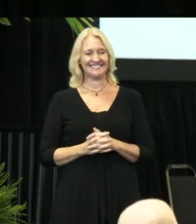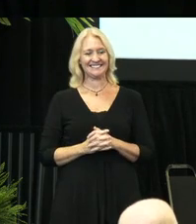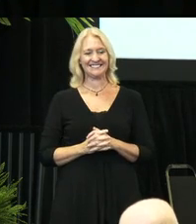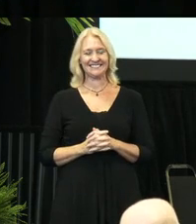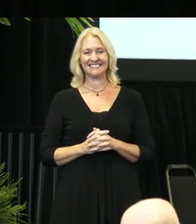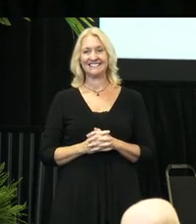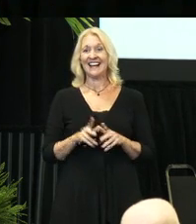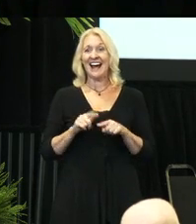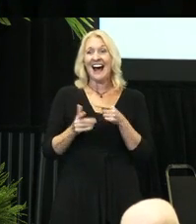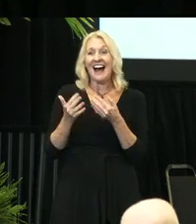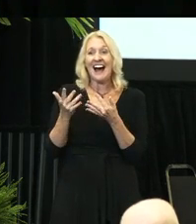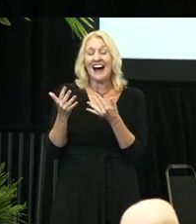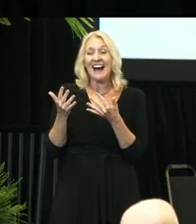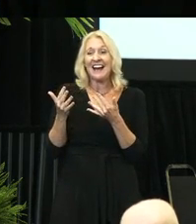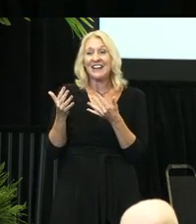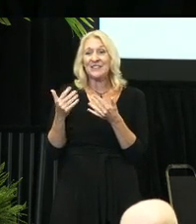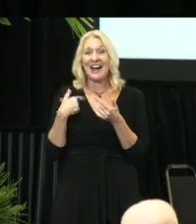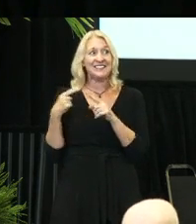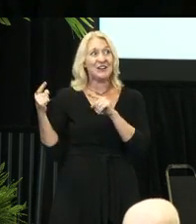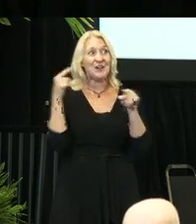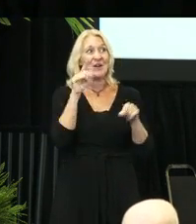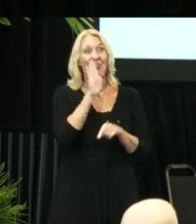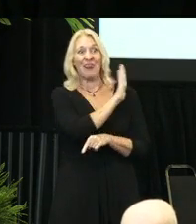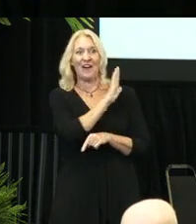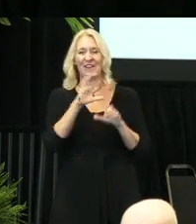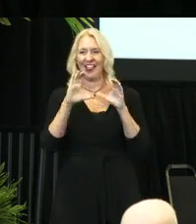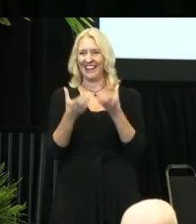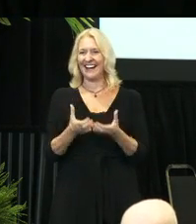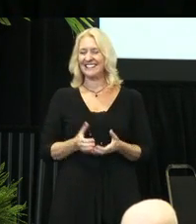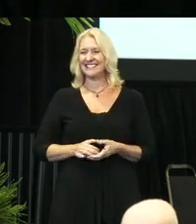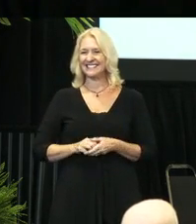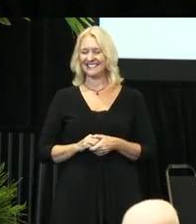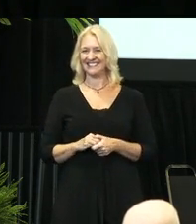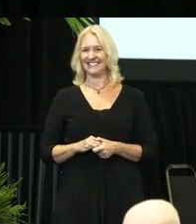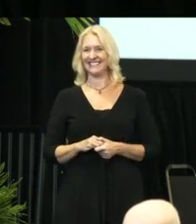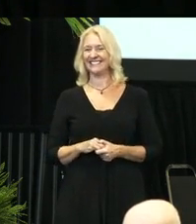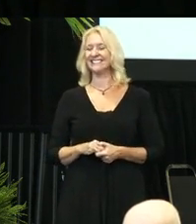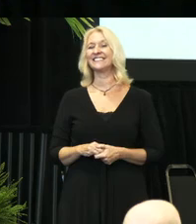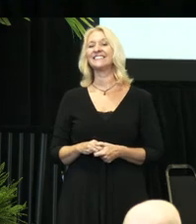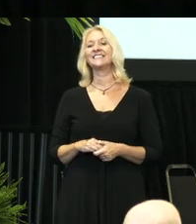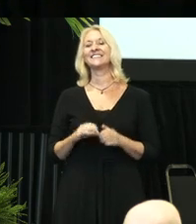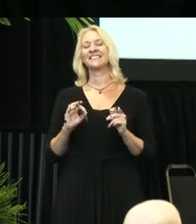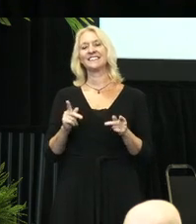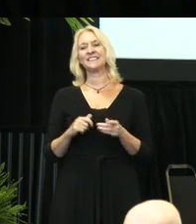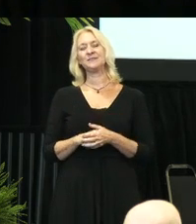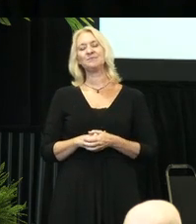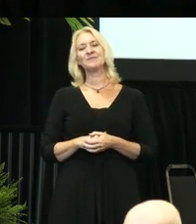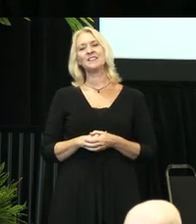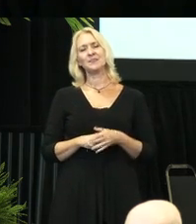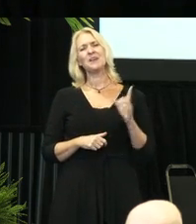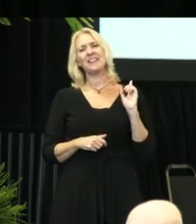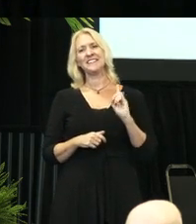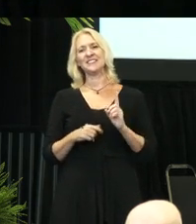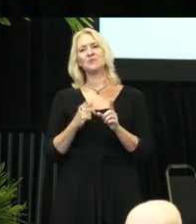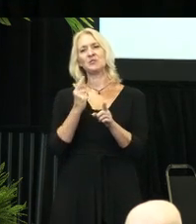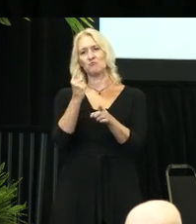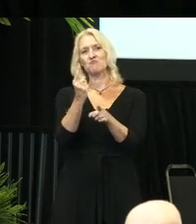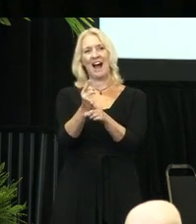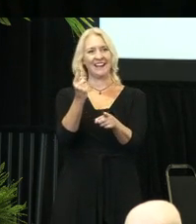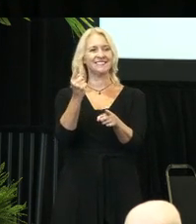I can't wait to be a student in their class. Listen, so this is what is right